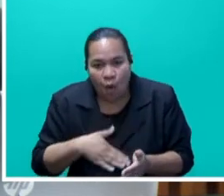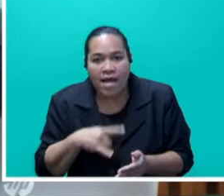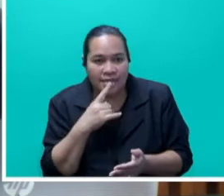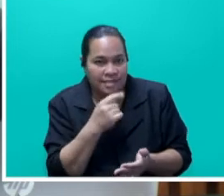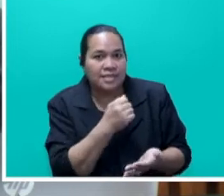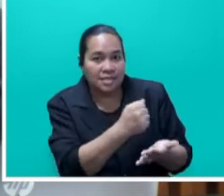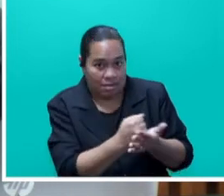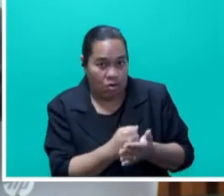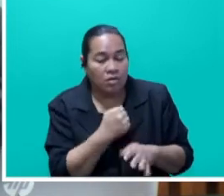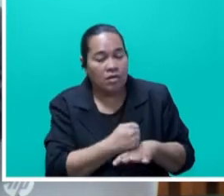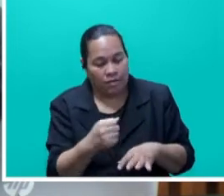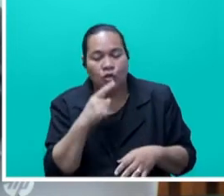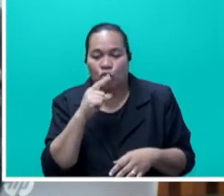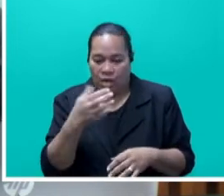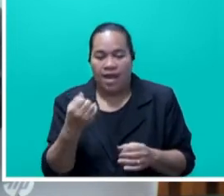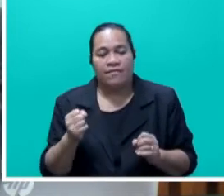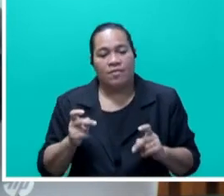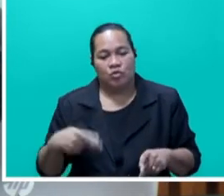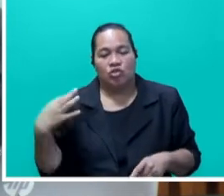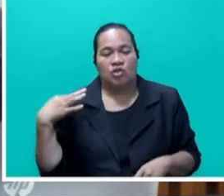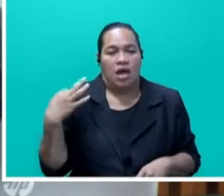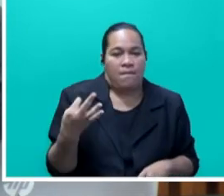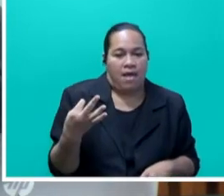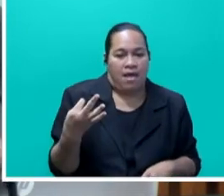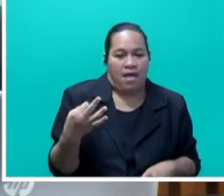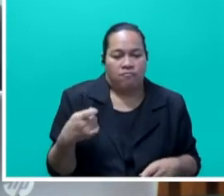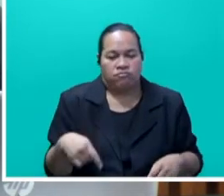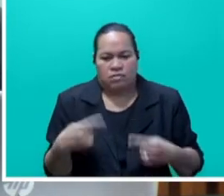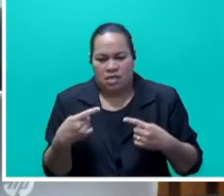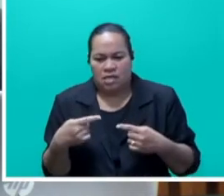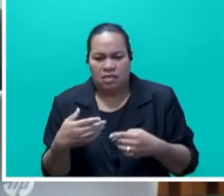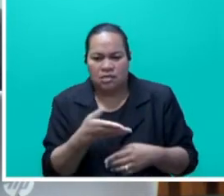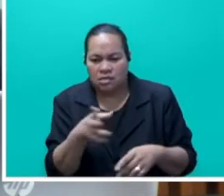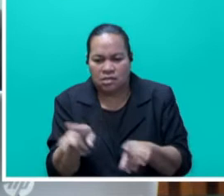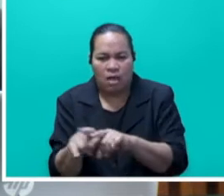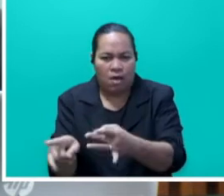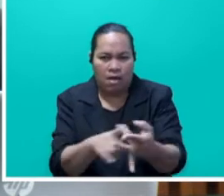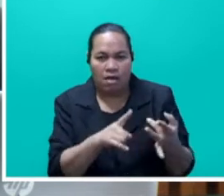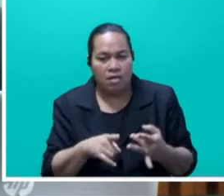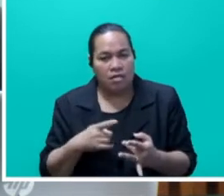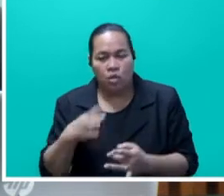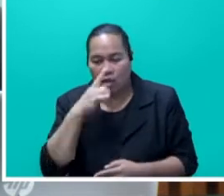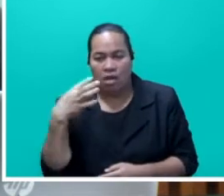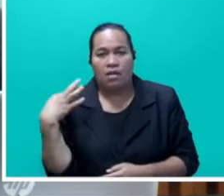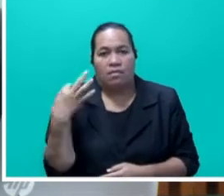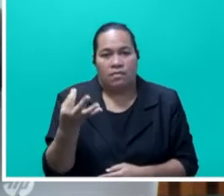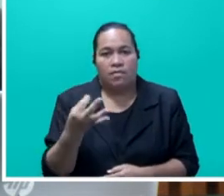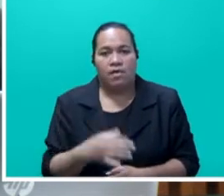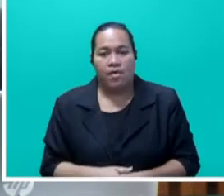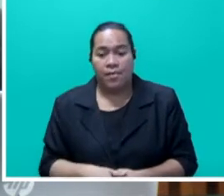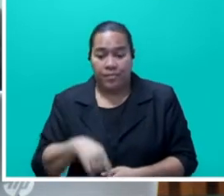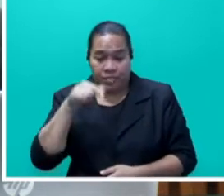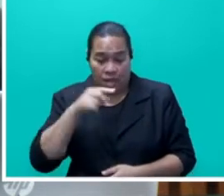support will have an opportunity to apply and compete on equal footing, Mr. Speaker, say. Mr. Speaker, say, in